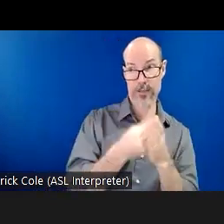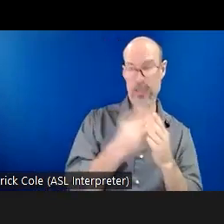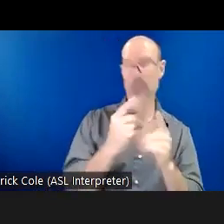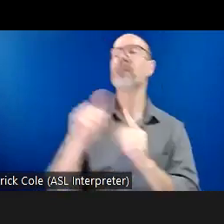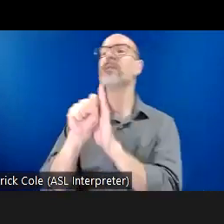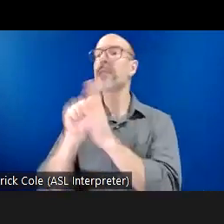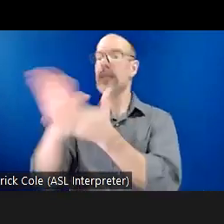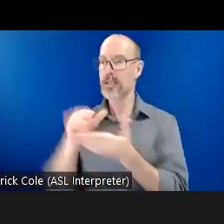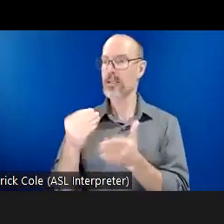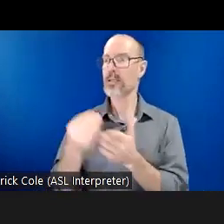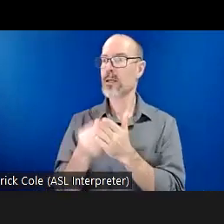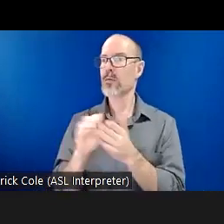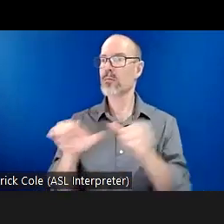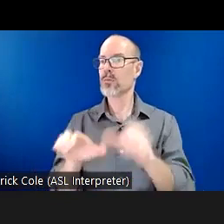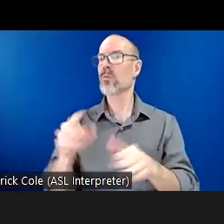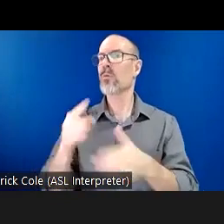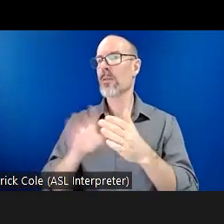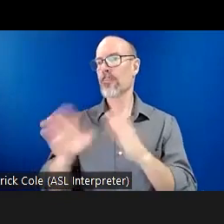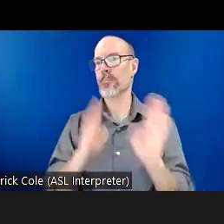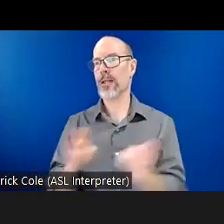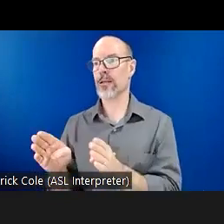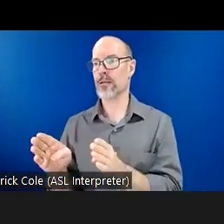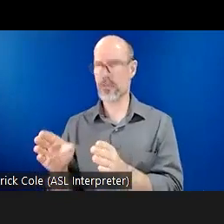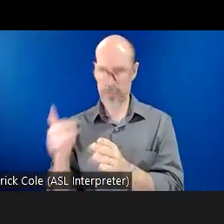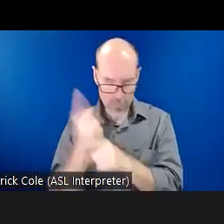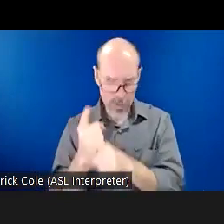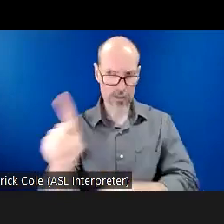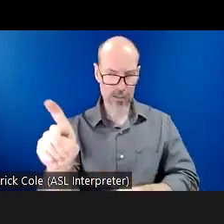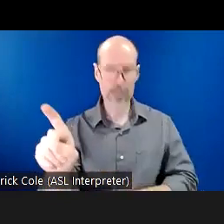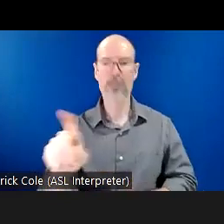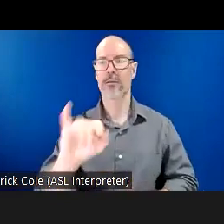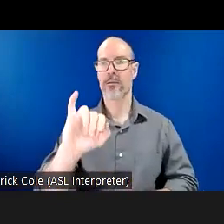on their own, right? Correct. Yes.